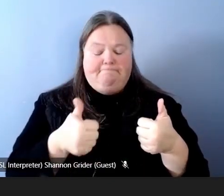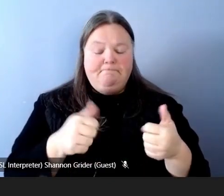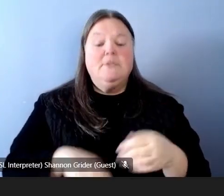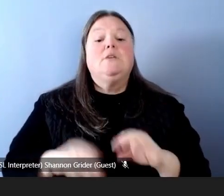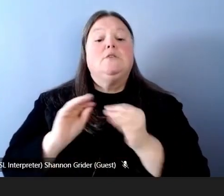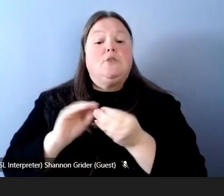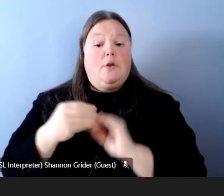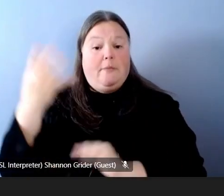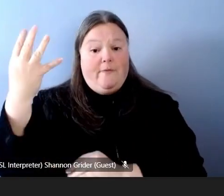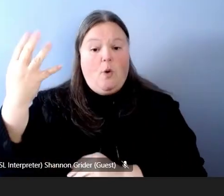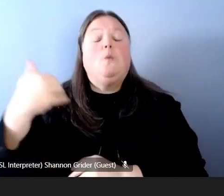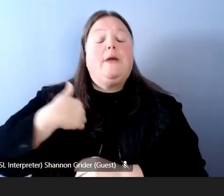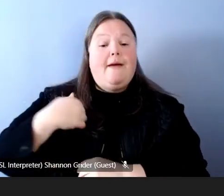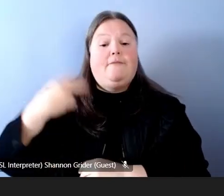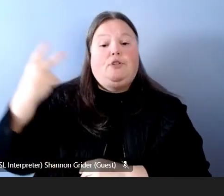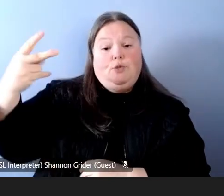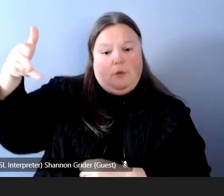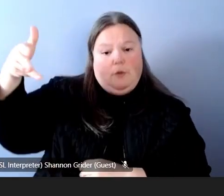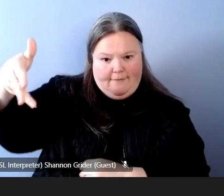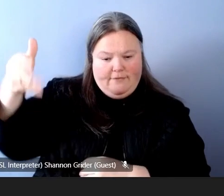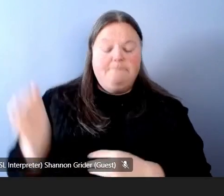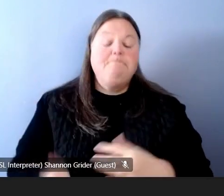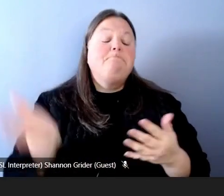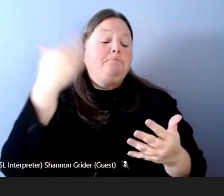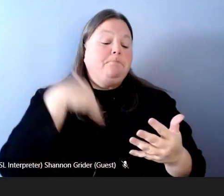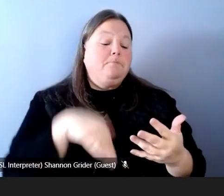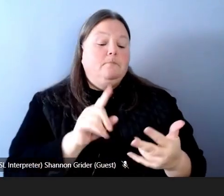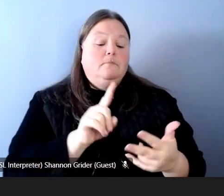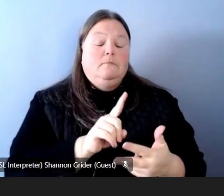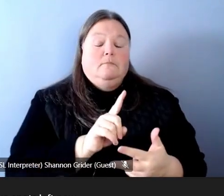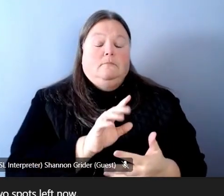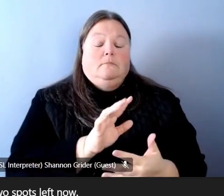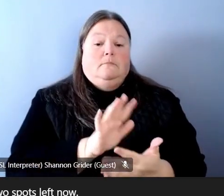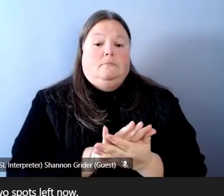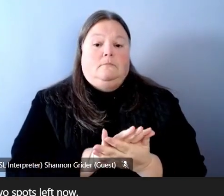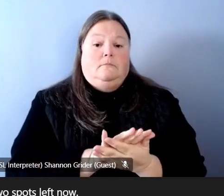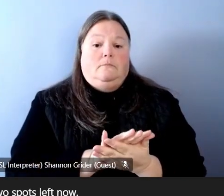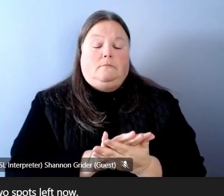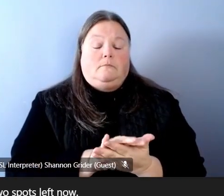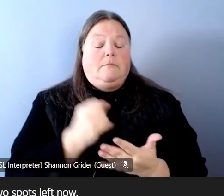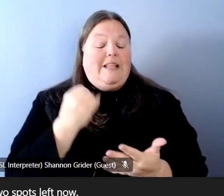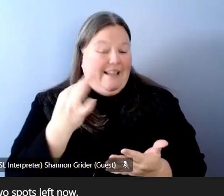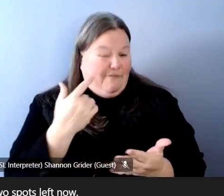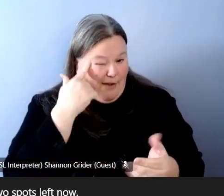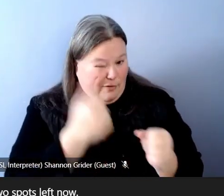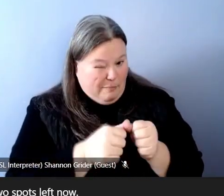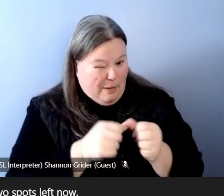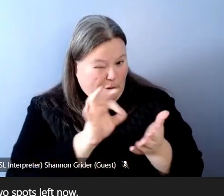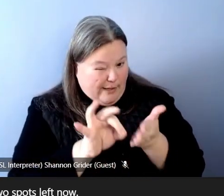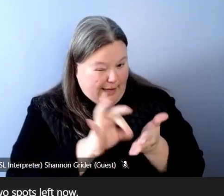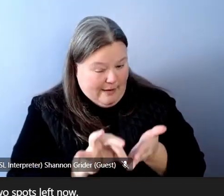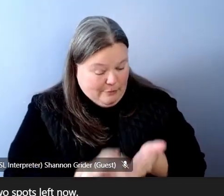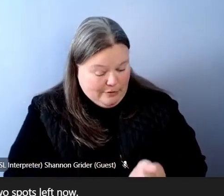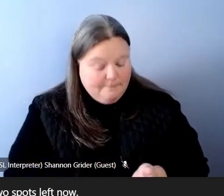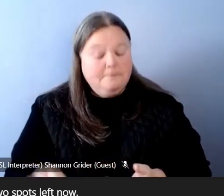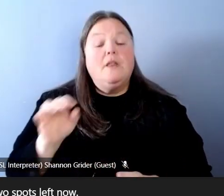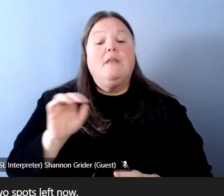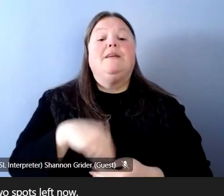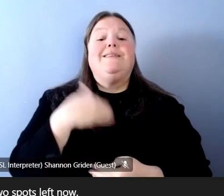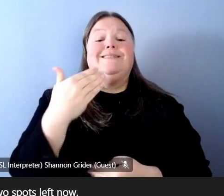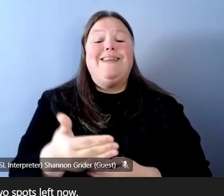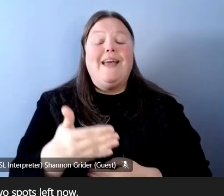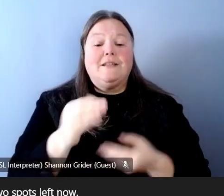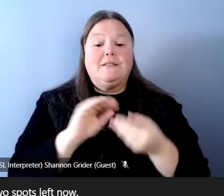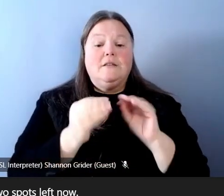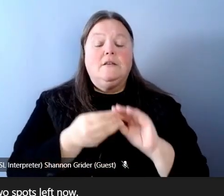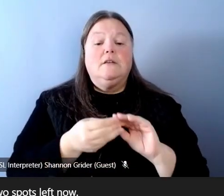2 spots left. Now, if I recall correctly, a few of